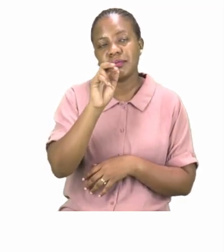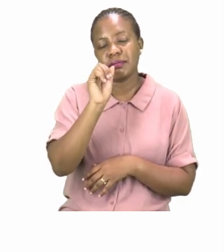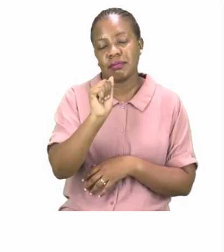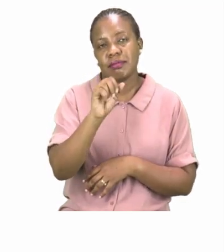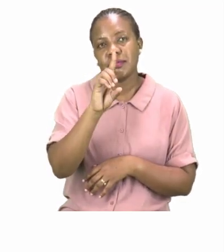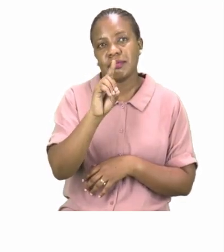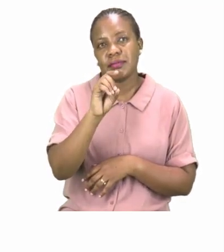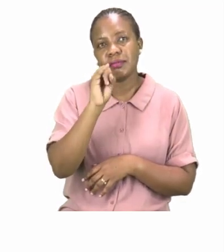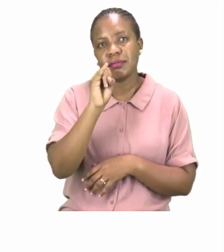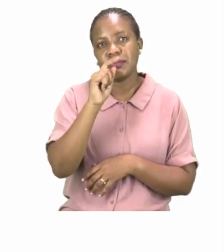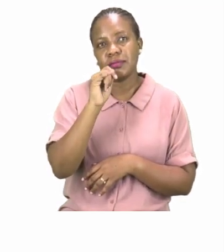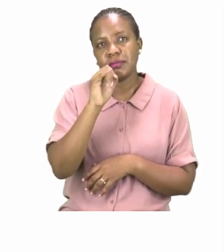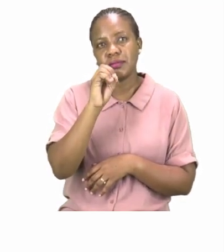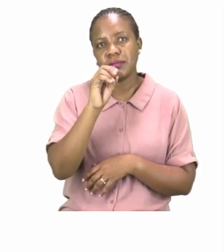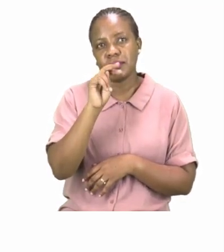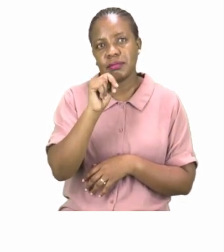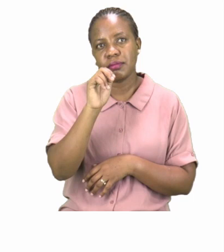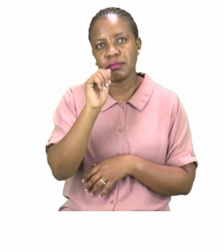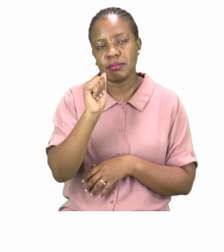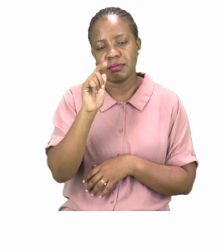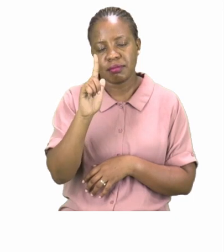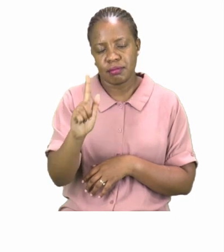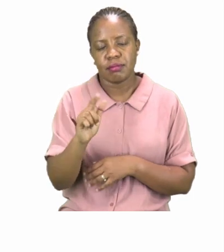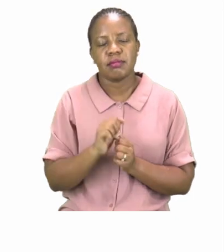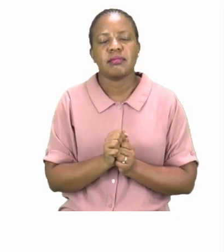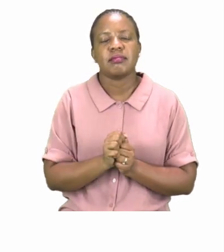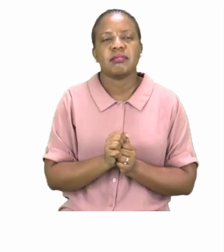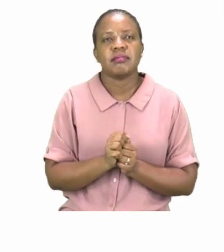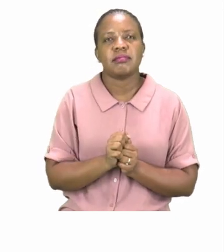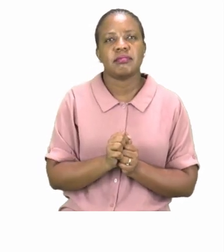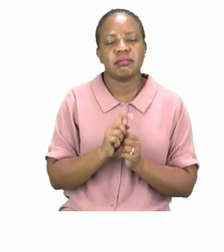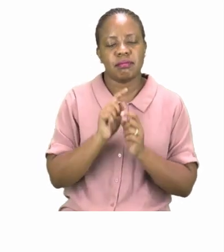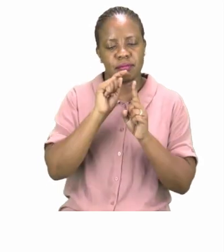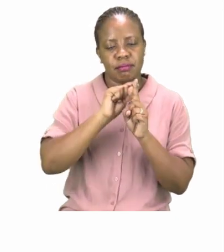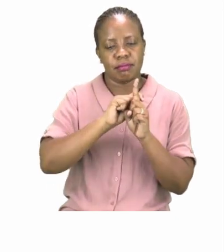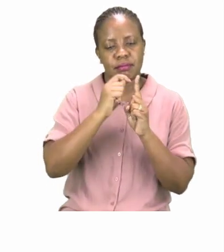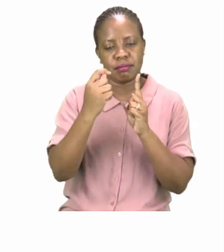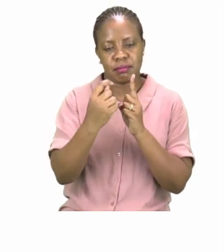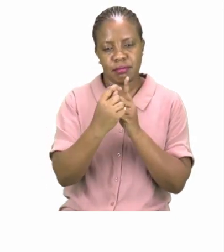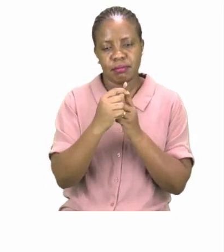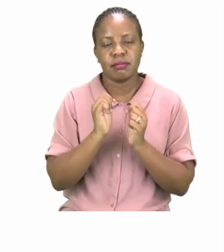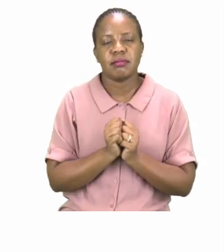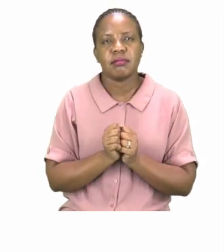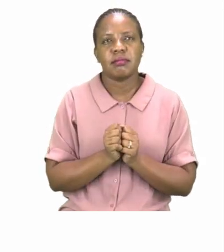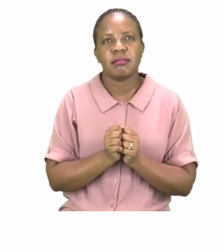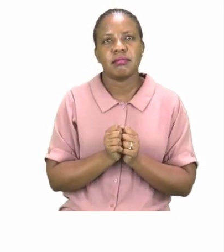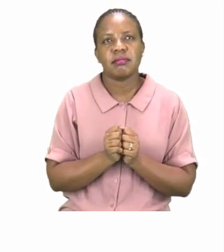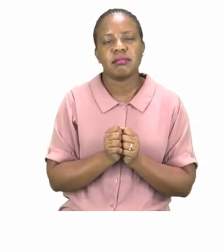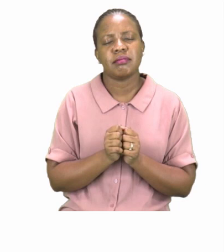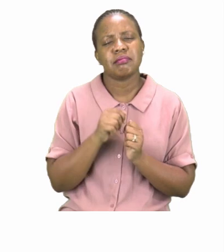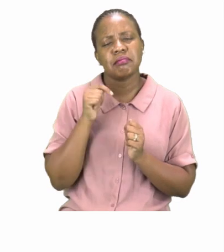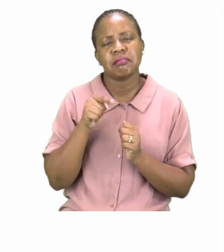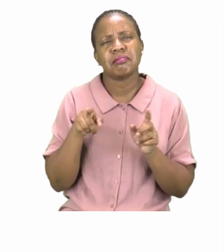comes from the word tradition. Now, a tradition is almost like a custom where it